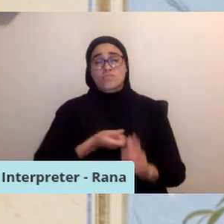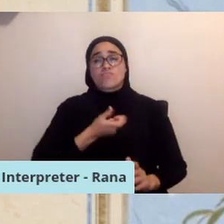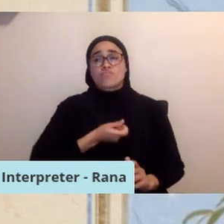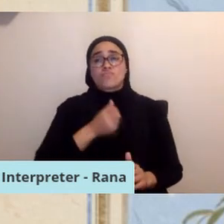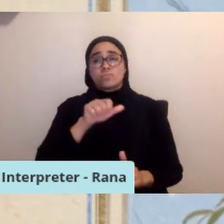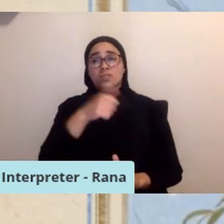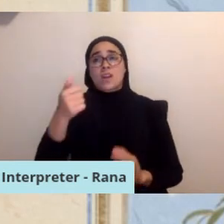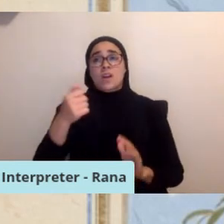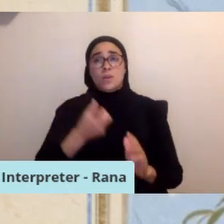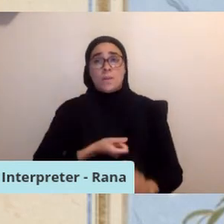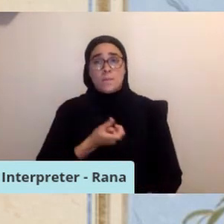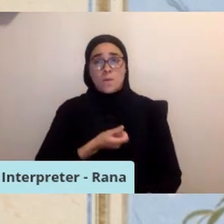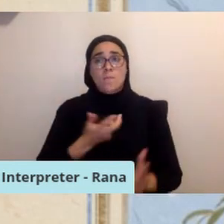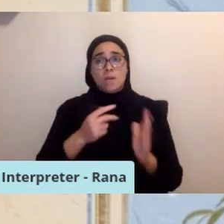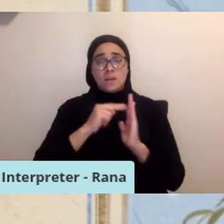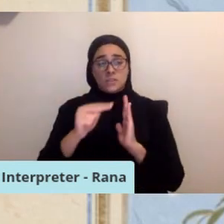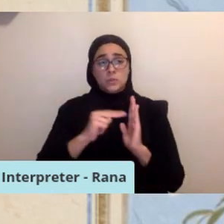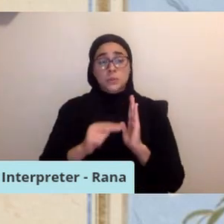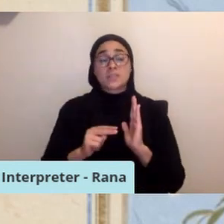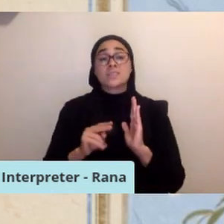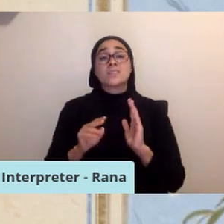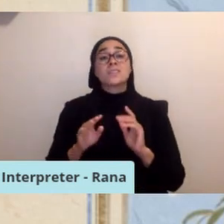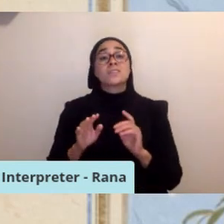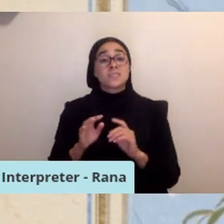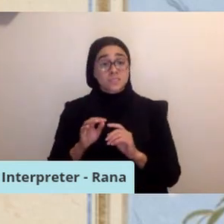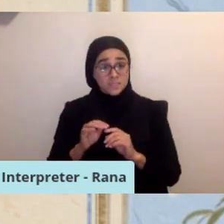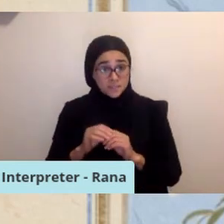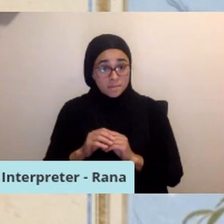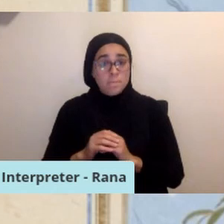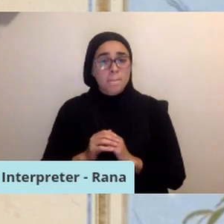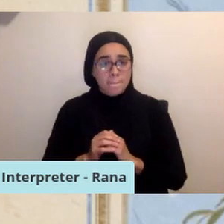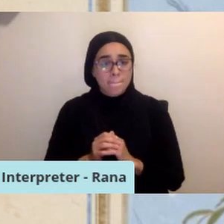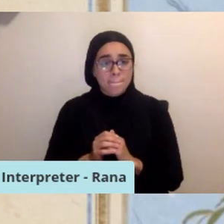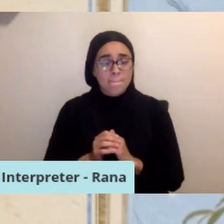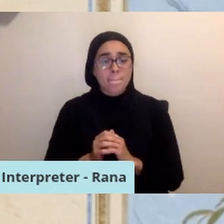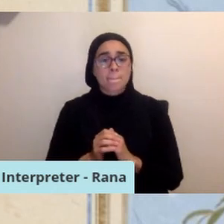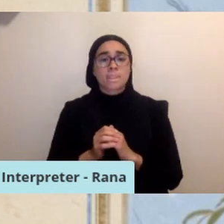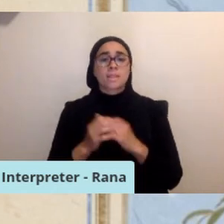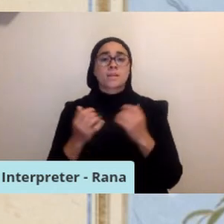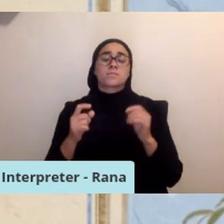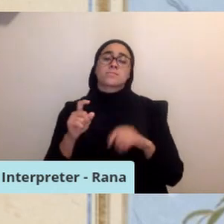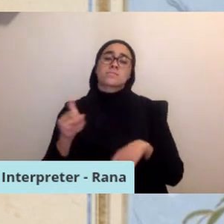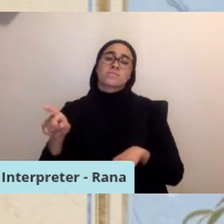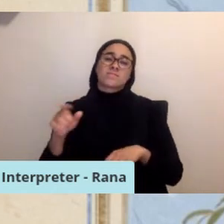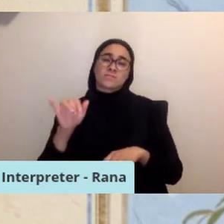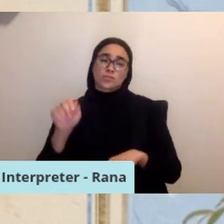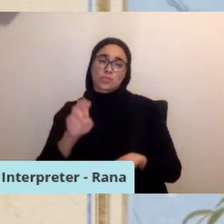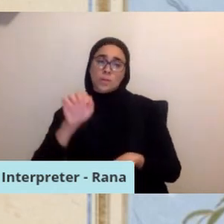that I wrote about him. And this is his voice. It's called In Release. It's time to let me go.